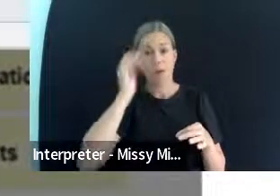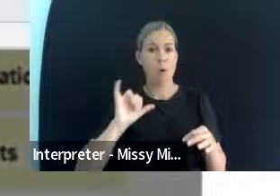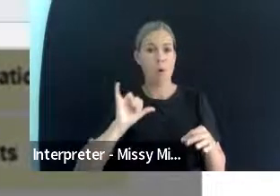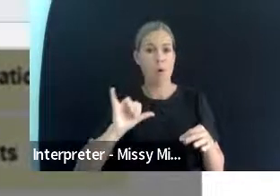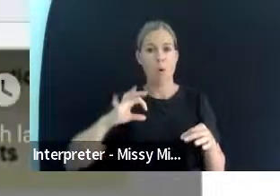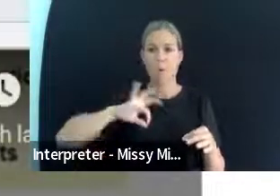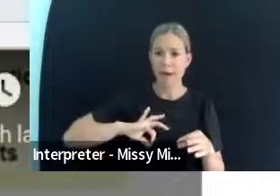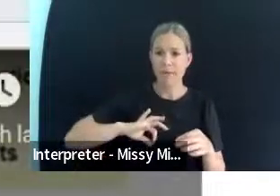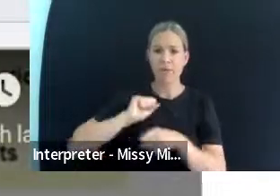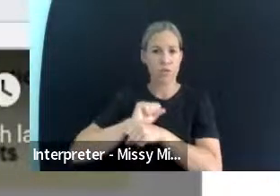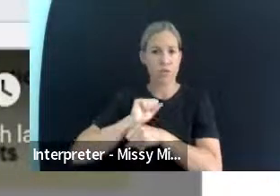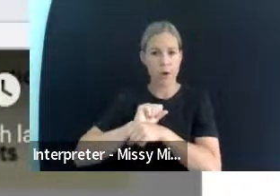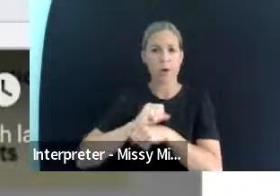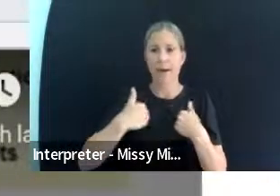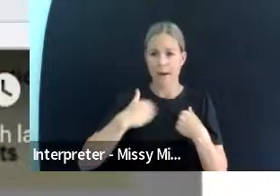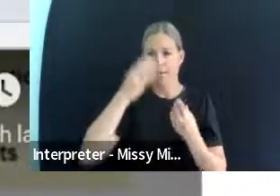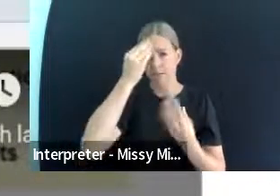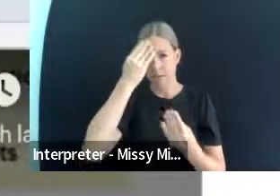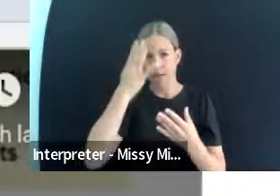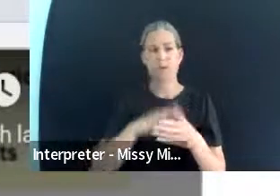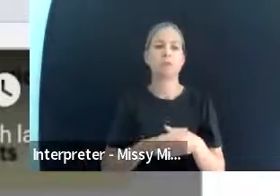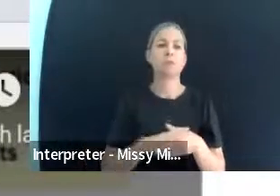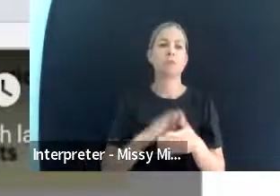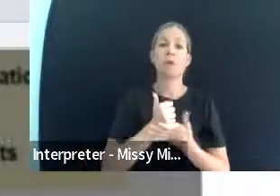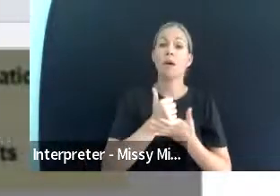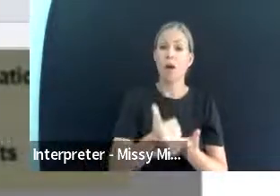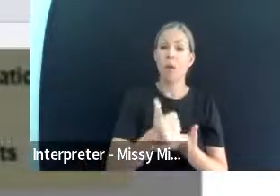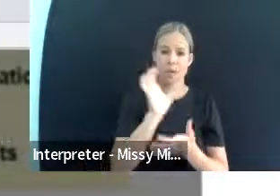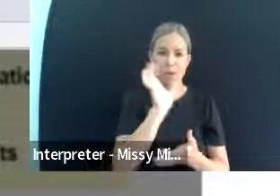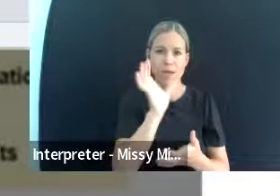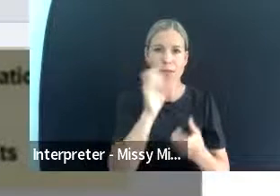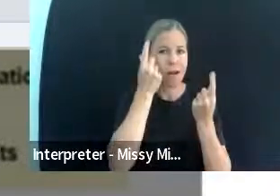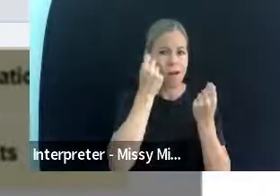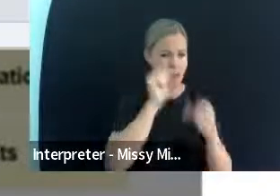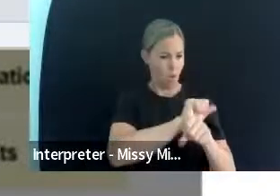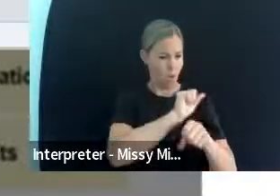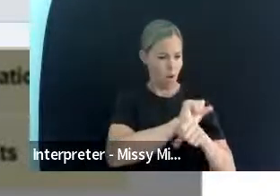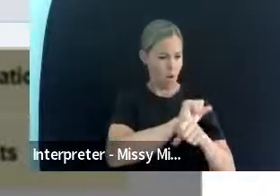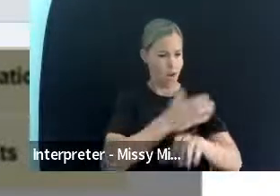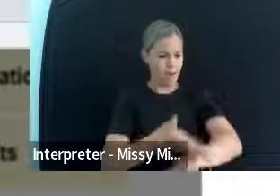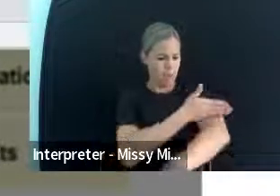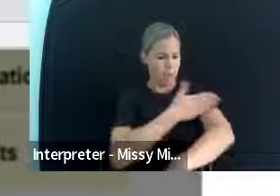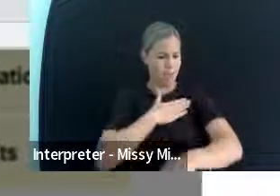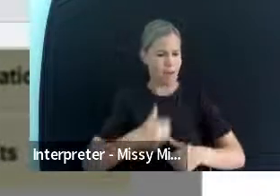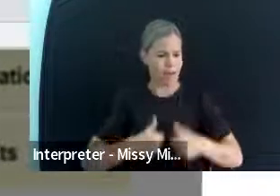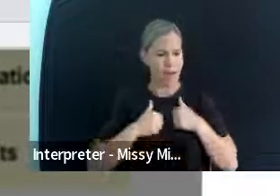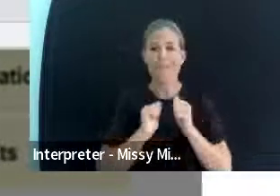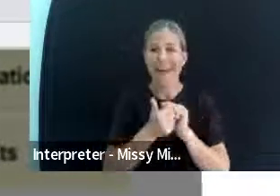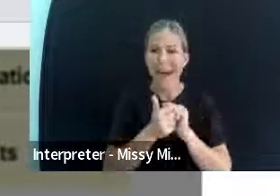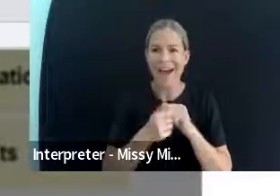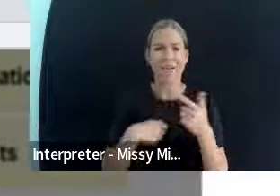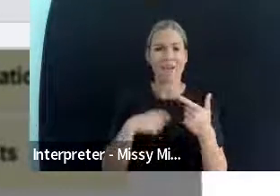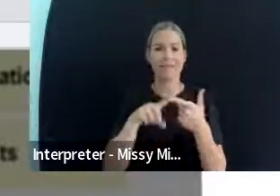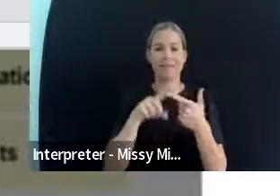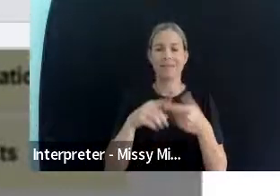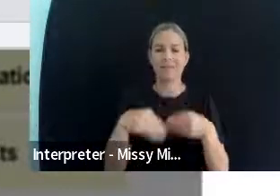DB101 articles help you explore how work can improve your life. They give strategies to help you find work, manage your